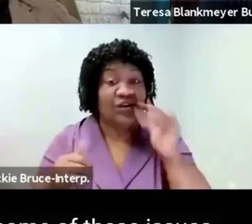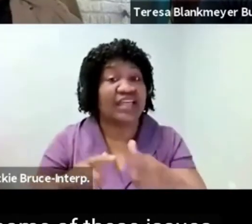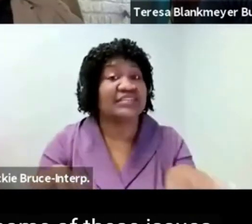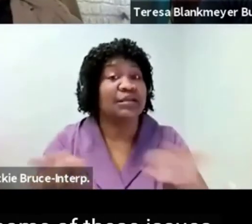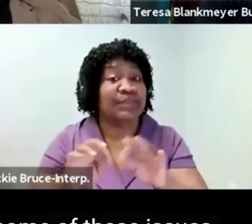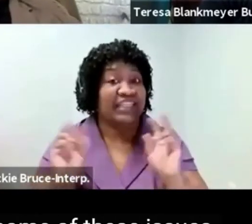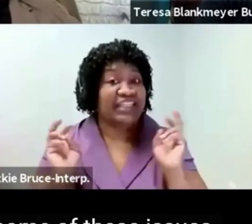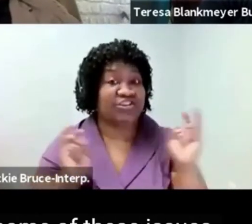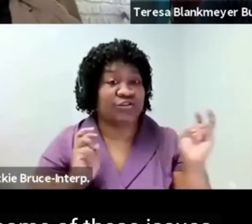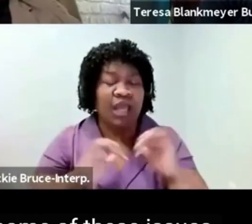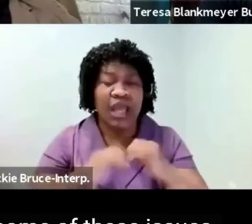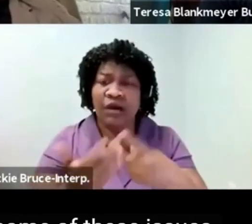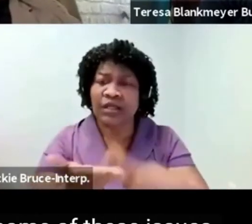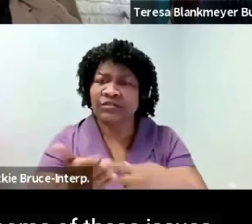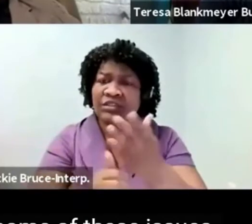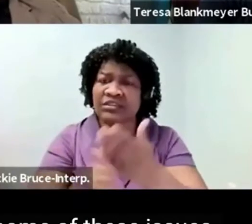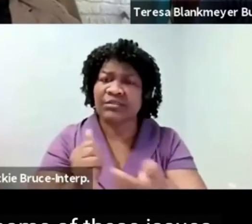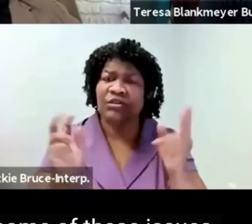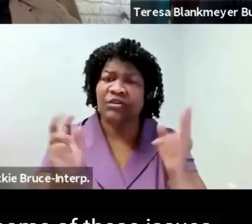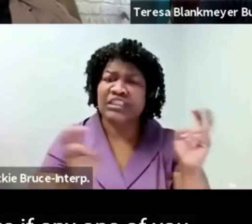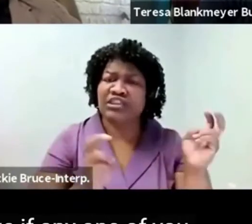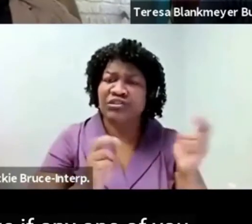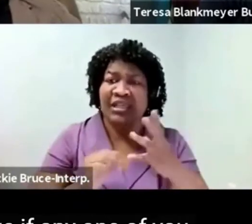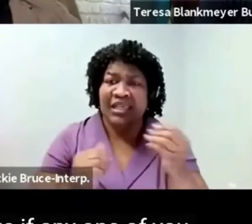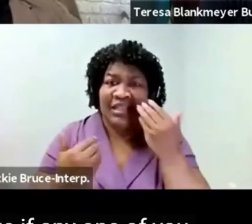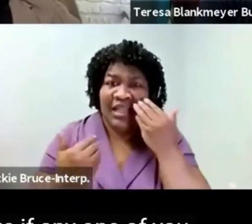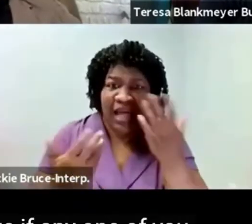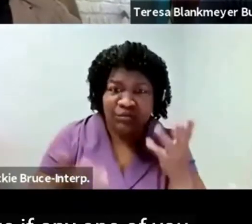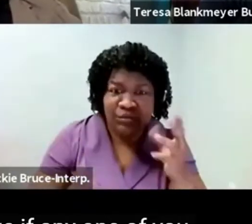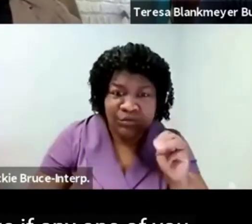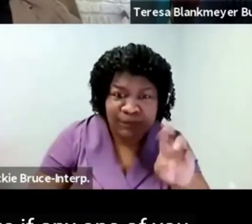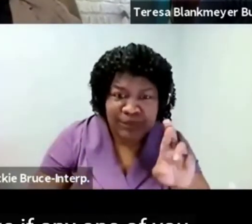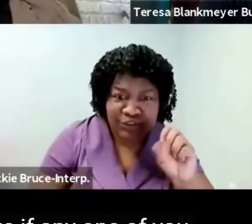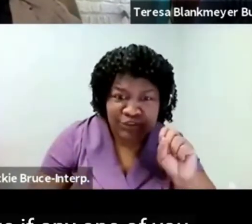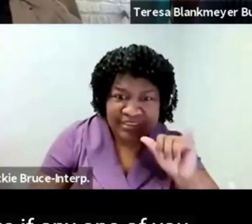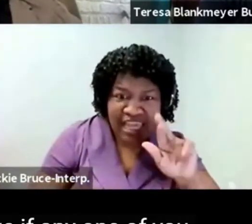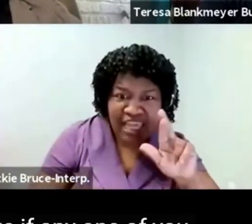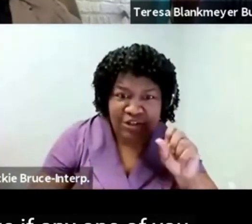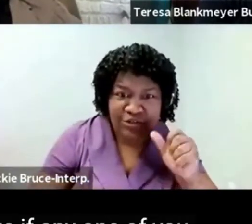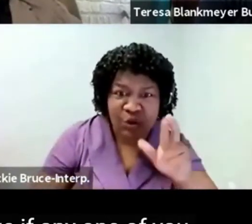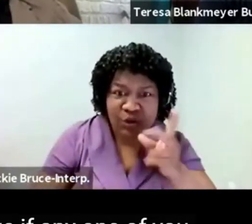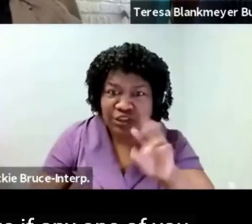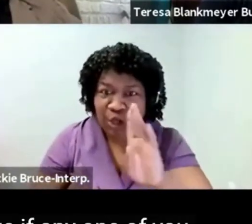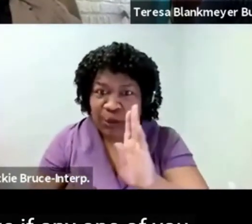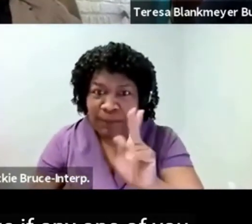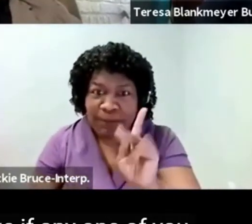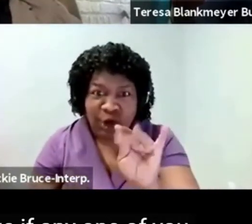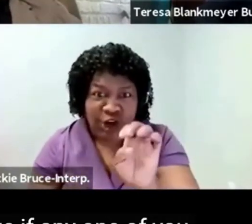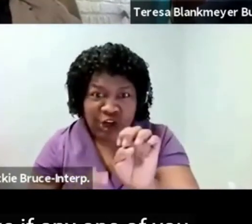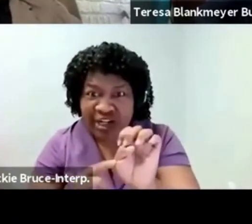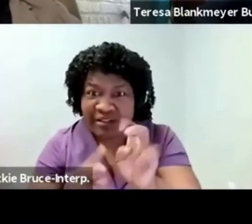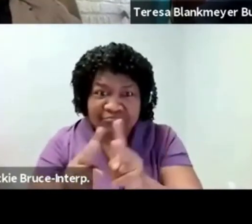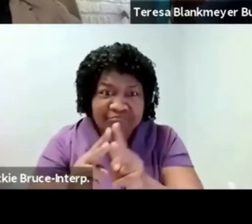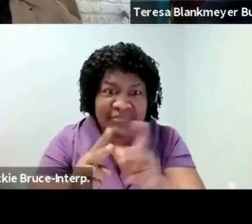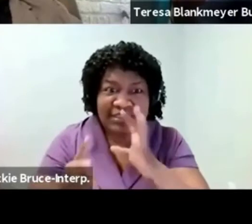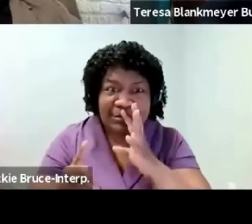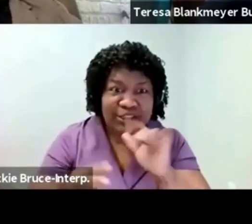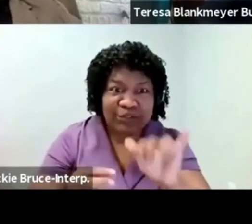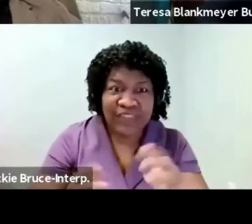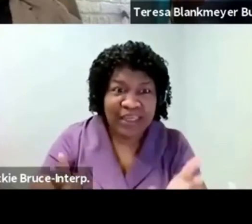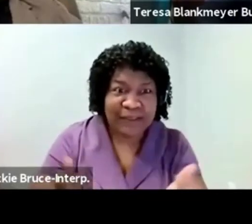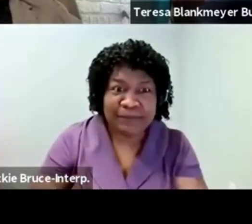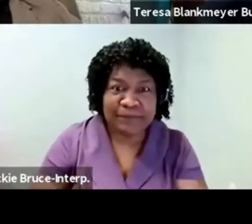So how can we address some of these issues? And I don't know, Mr. Stayers or Dr. Burke, if any one of you can speak to that.